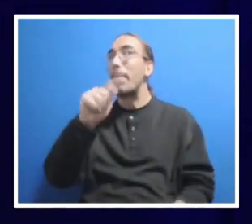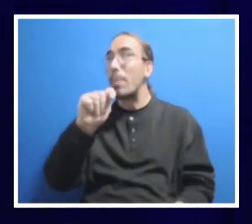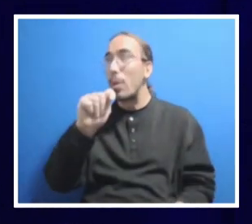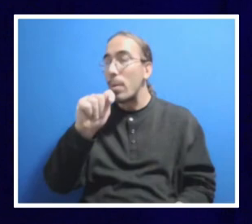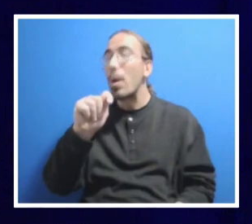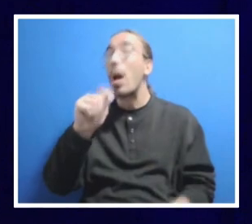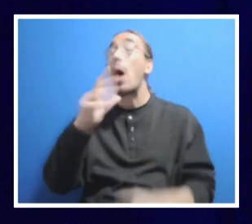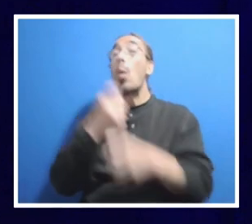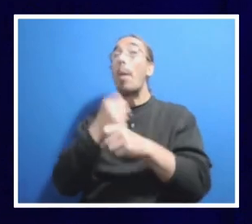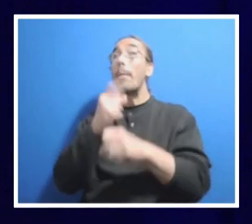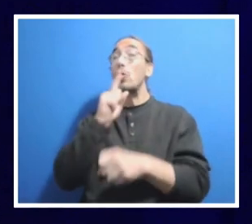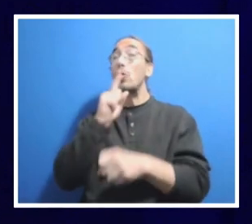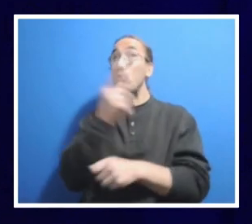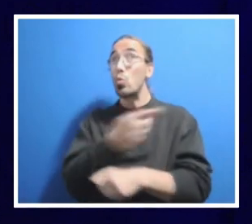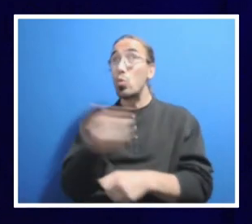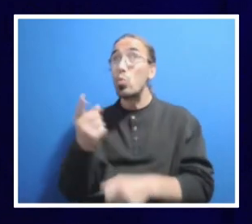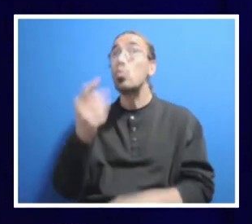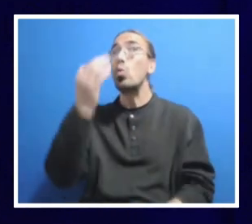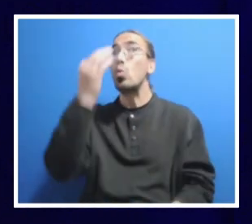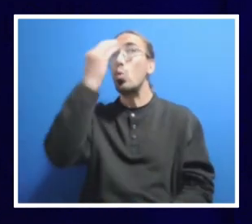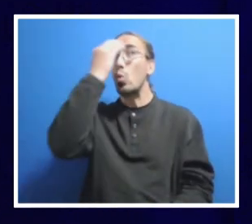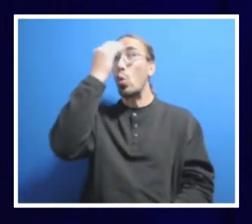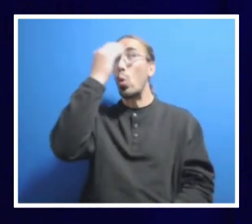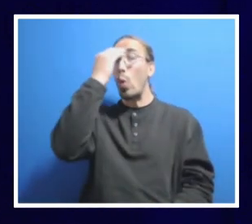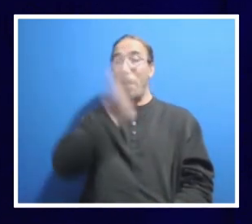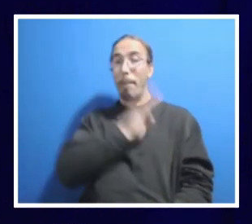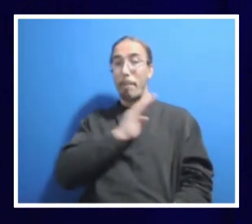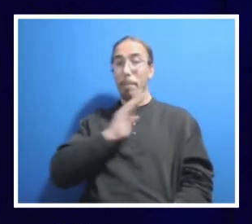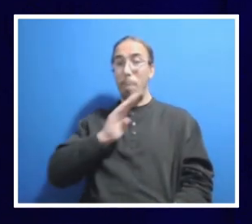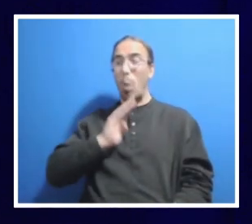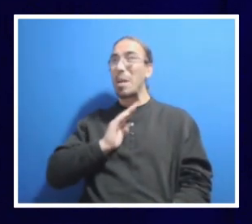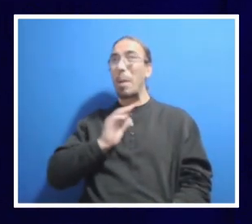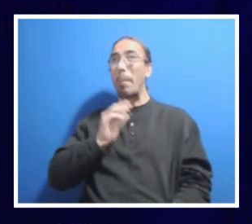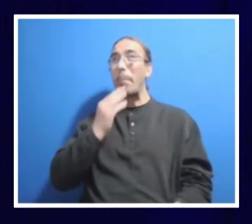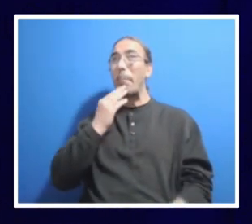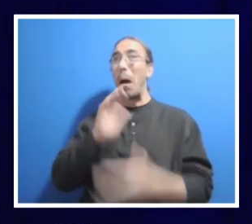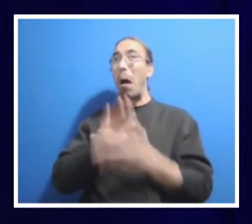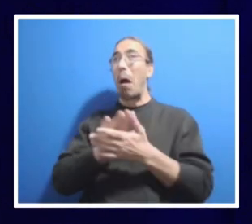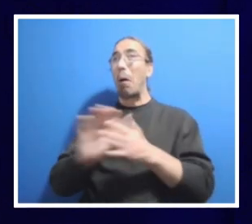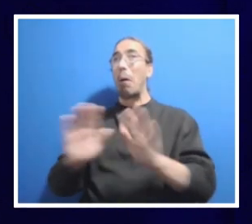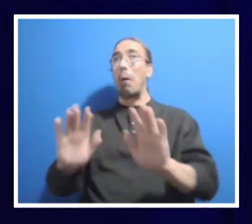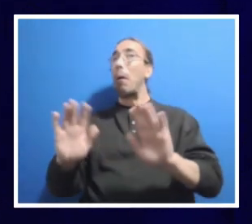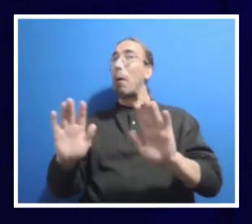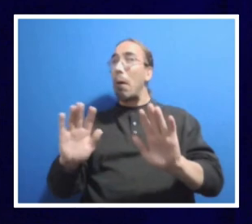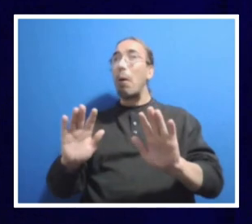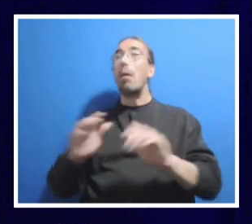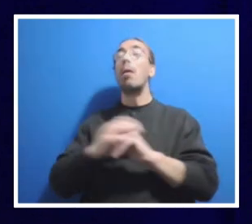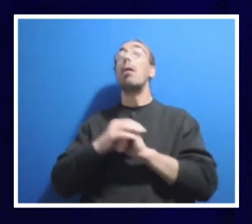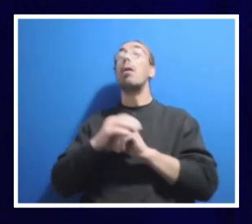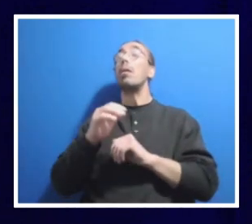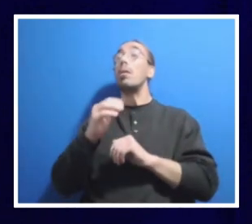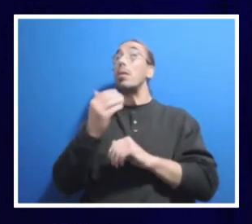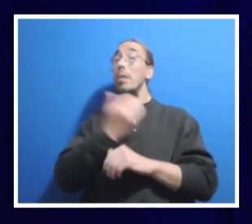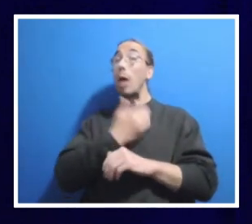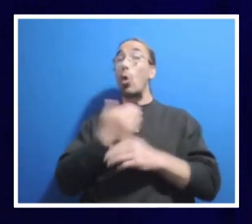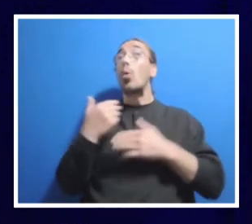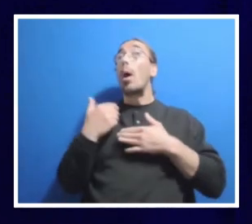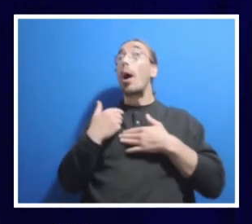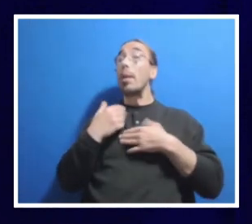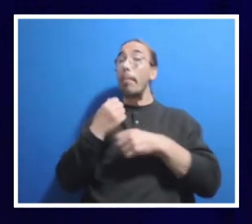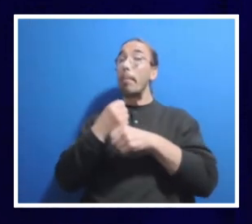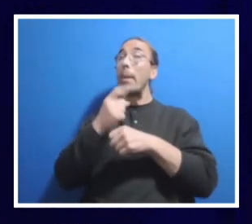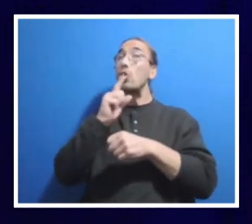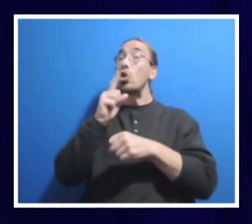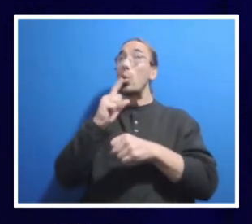knew the board is not the bad guy here. Their fiduciary responsibility is to make sure we are on solid footing